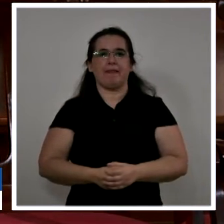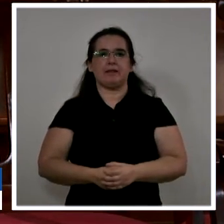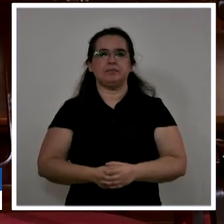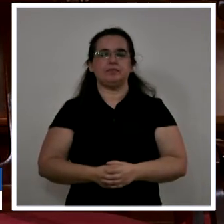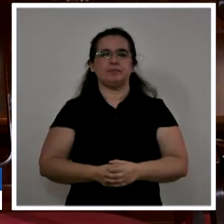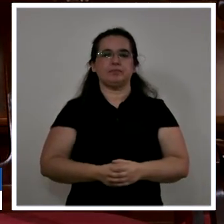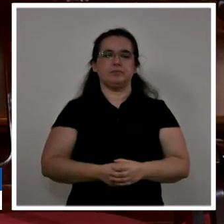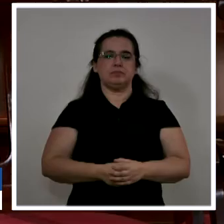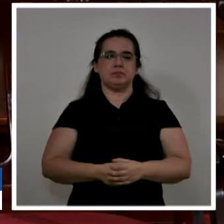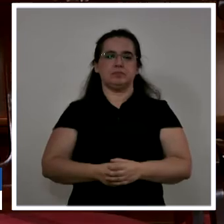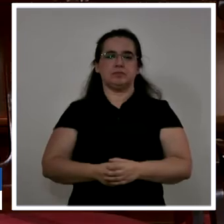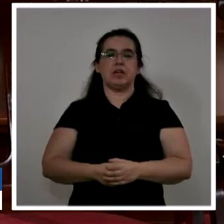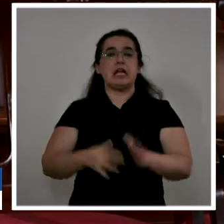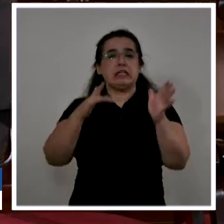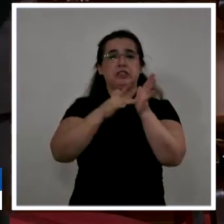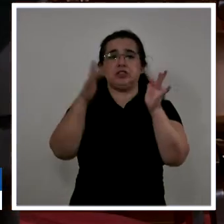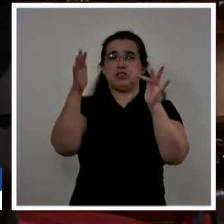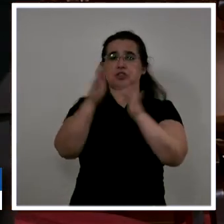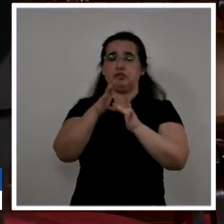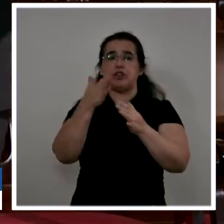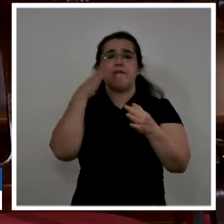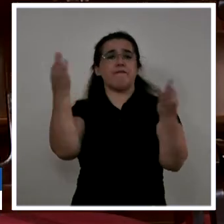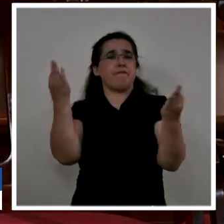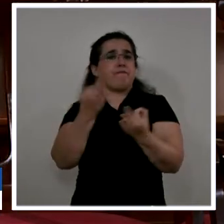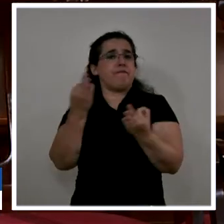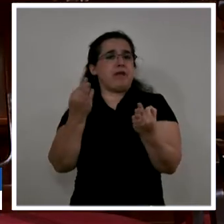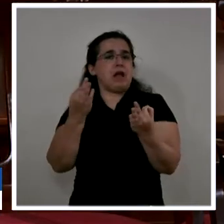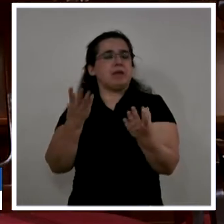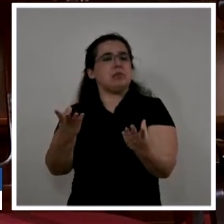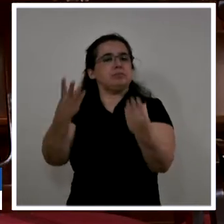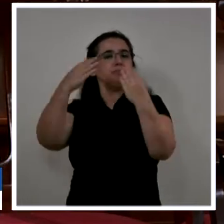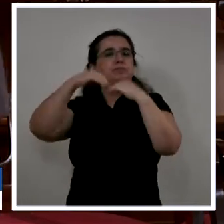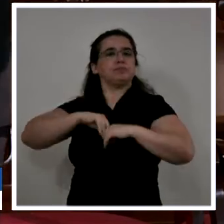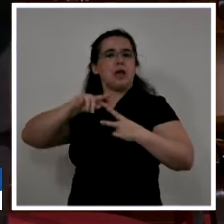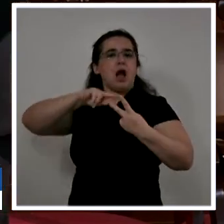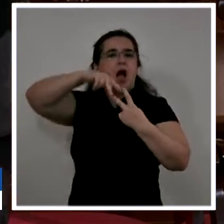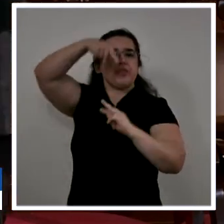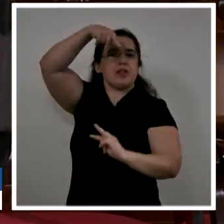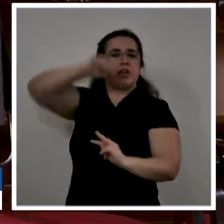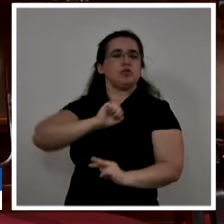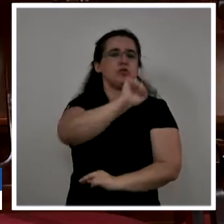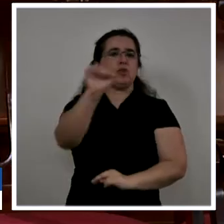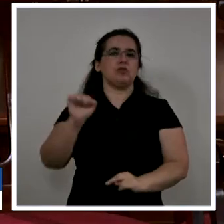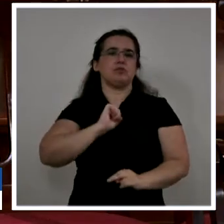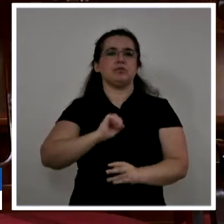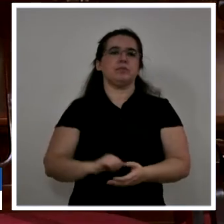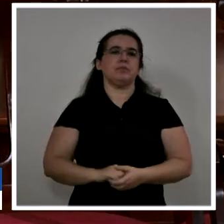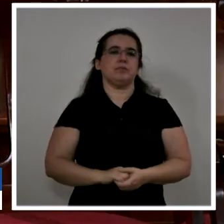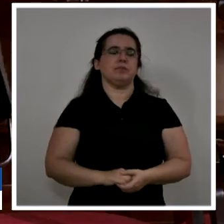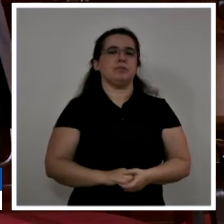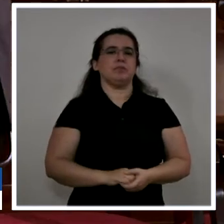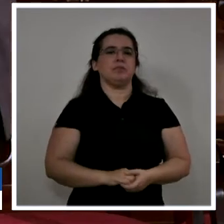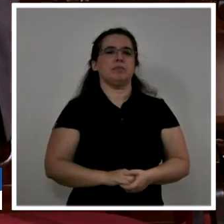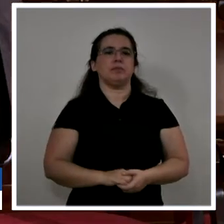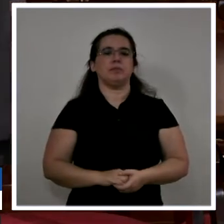himself our DNA. É que Jesus, na verdade, ele assumiu o nosso ADN. And what kind of